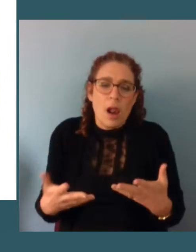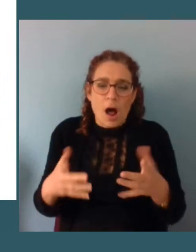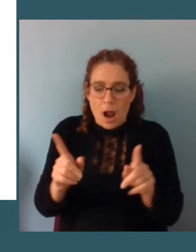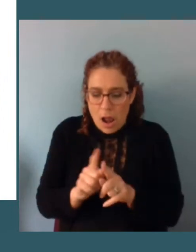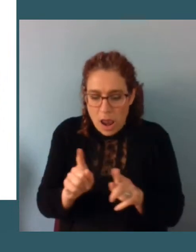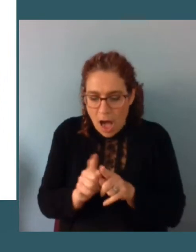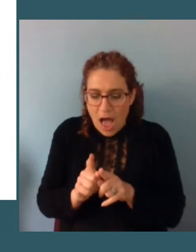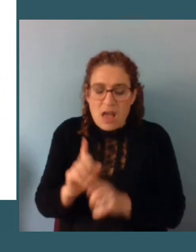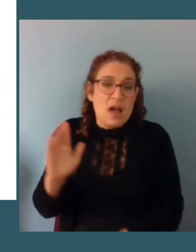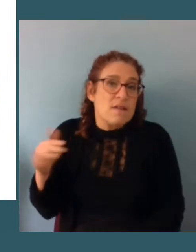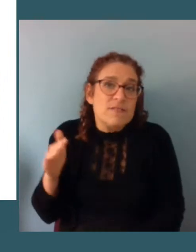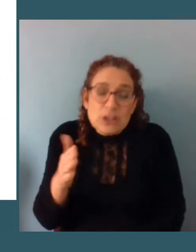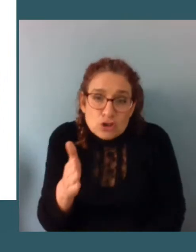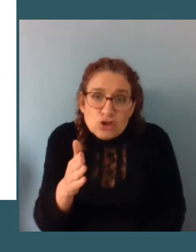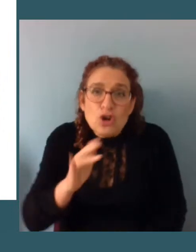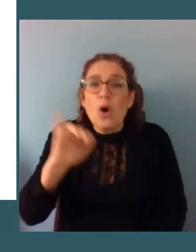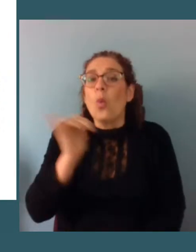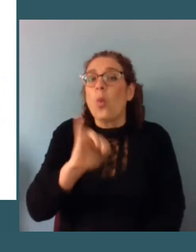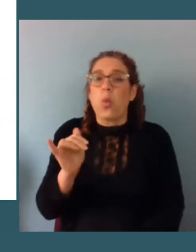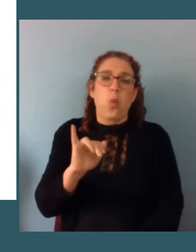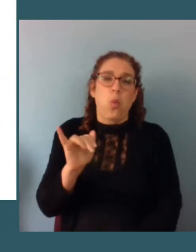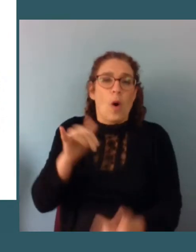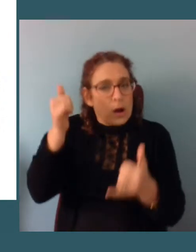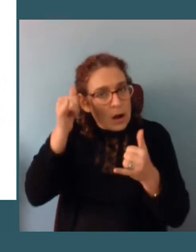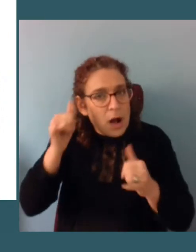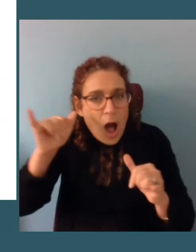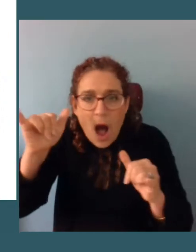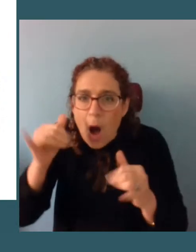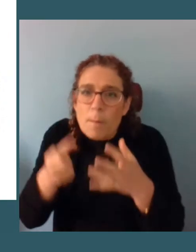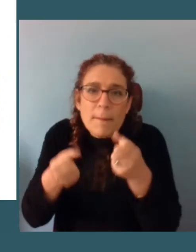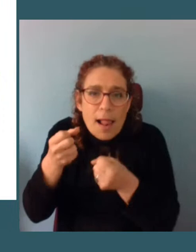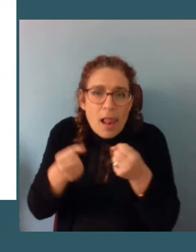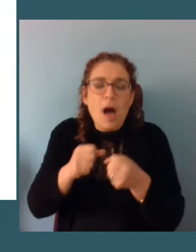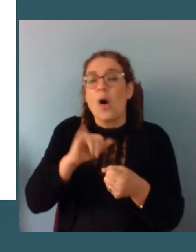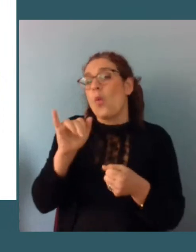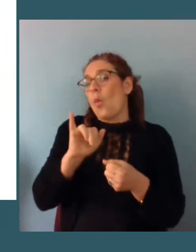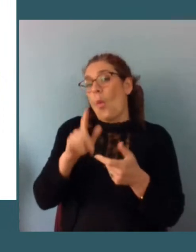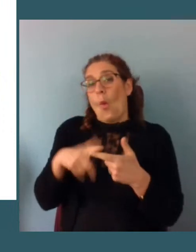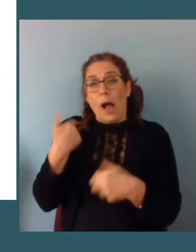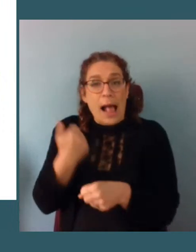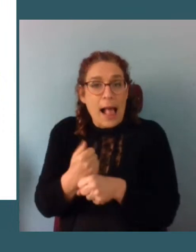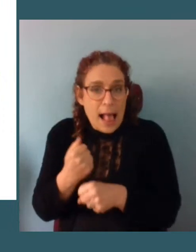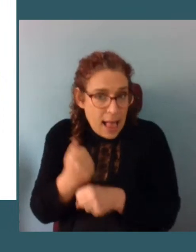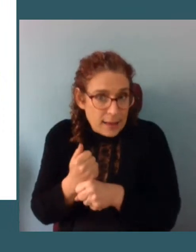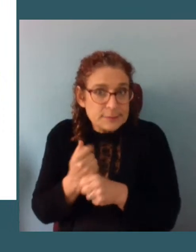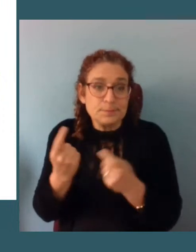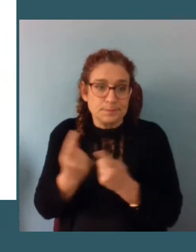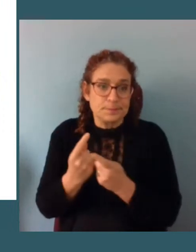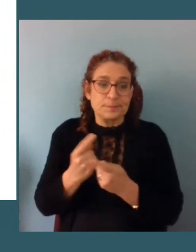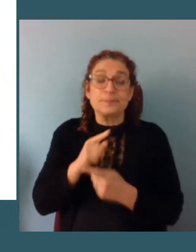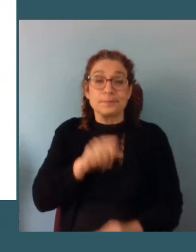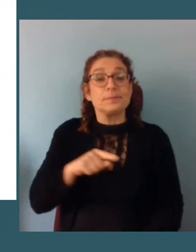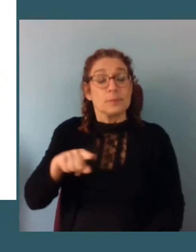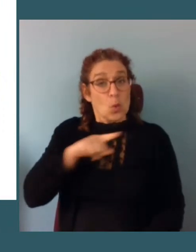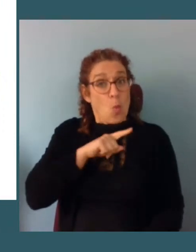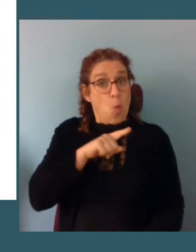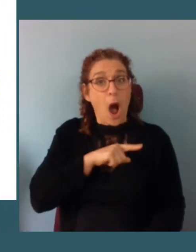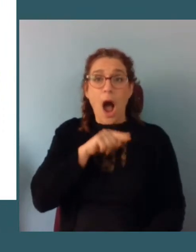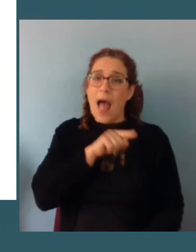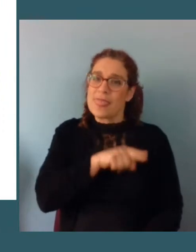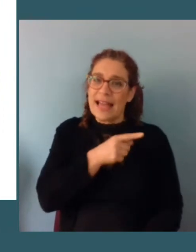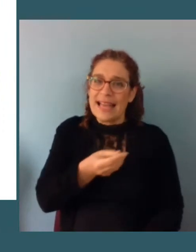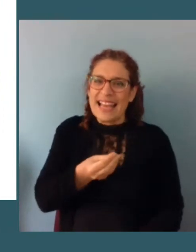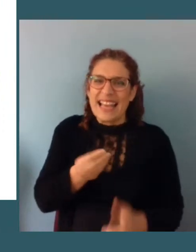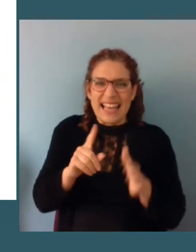fish and cow's milk and egg, etc. So that's why they did the EAT study. And there was